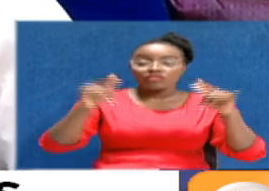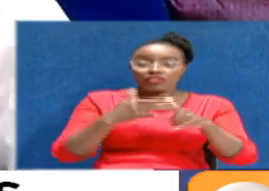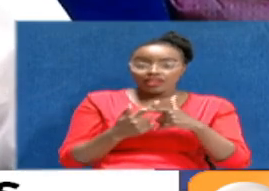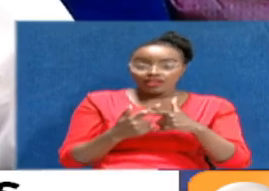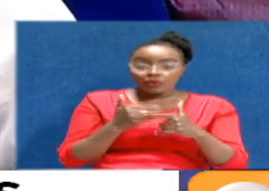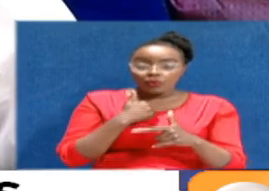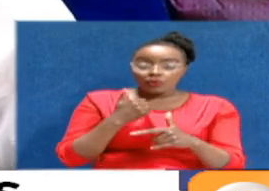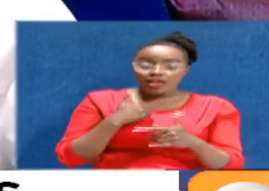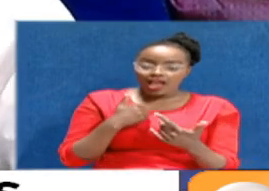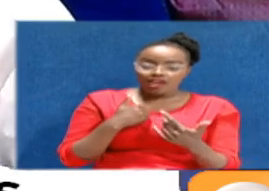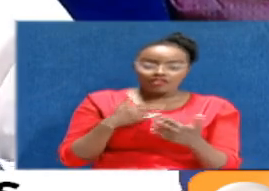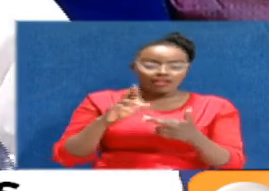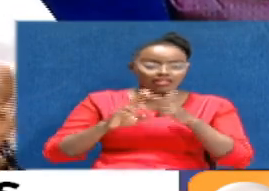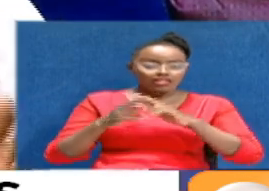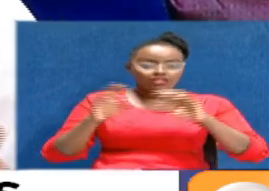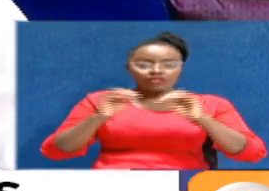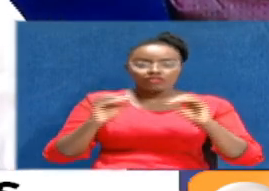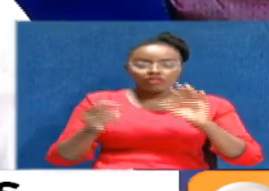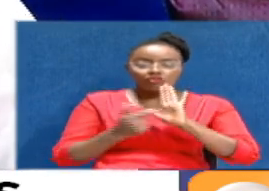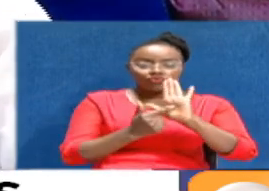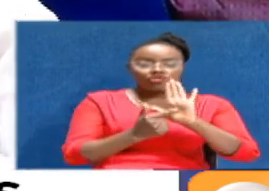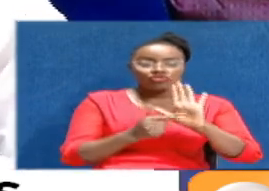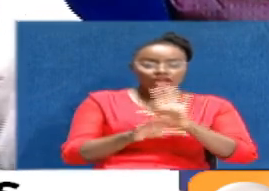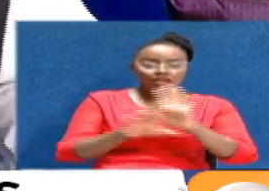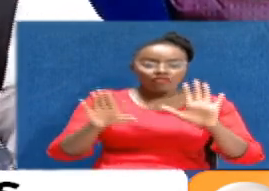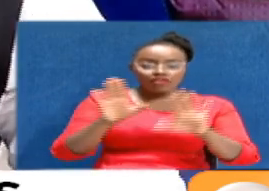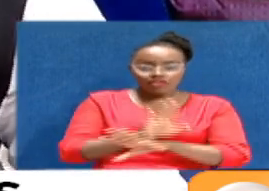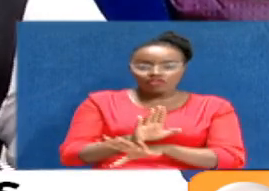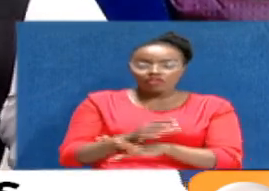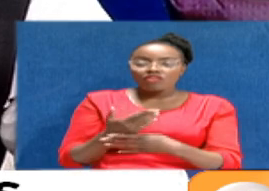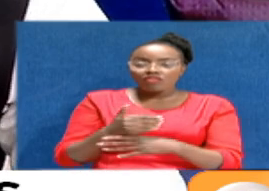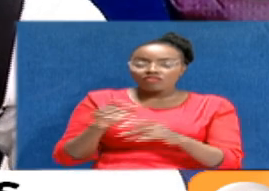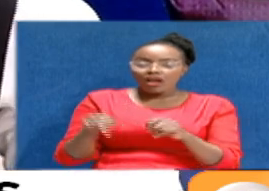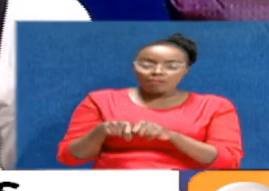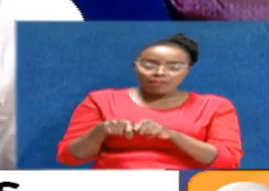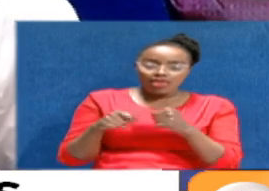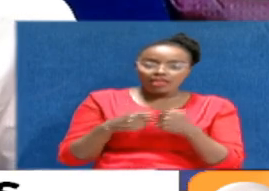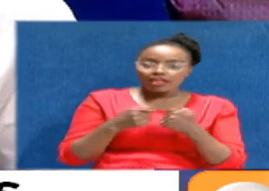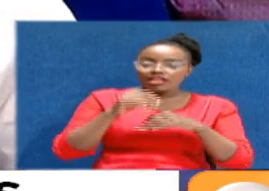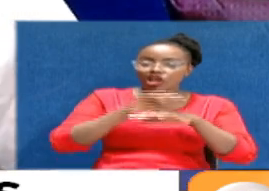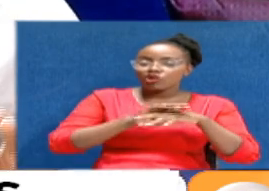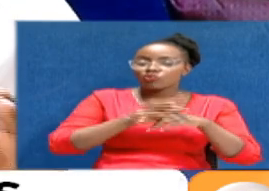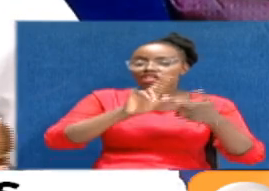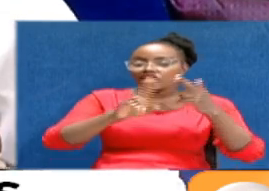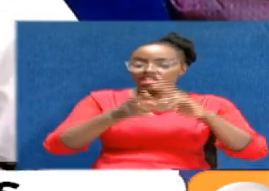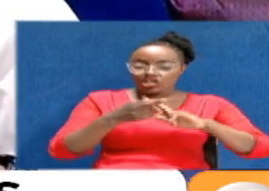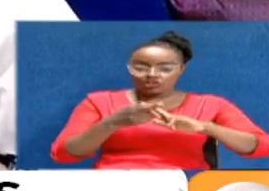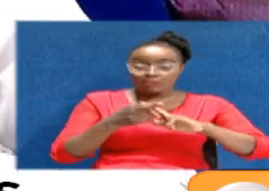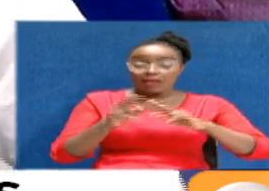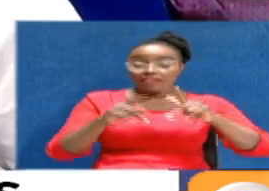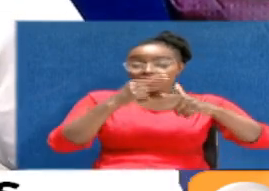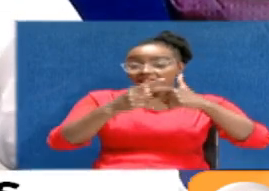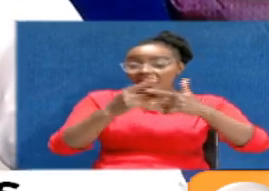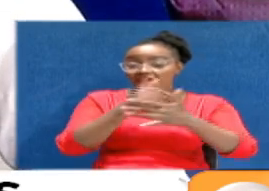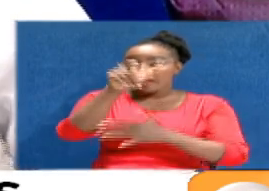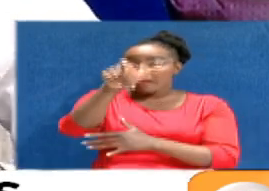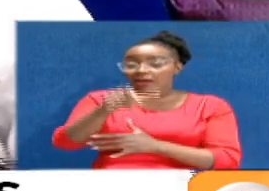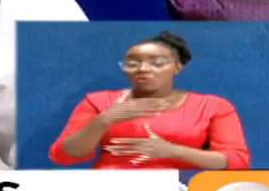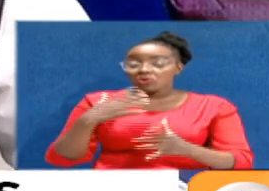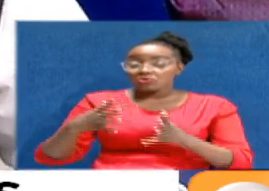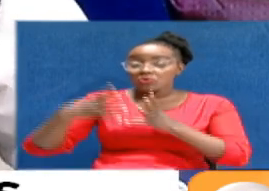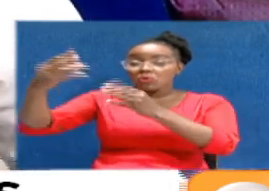blow hot and cold. Yes. We show all the signs of a recovering, broken romantic relationship. So nobody wants